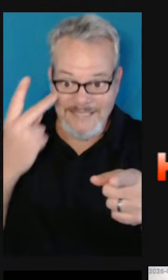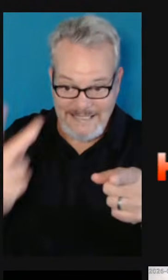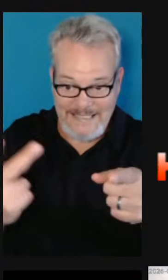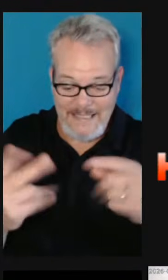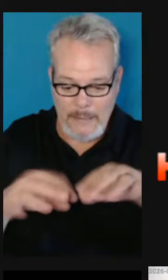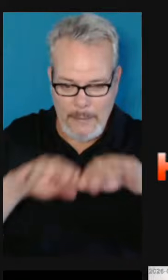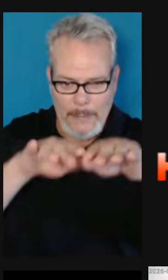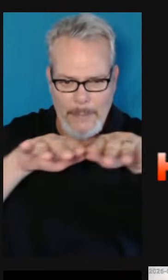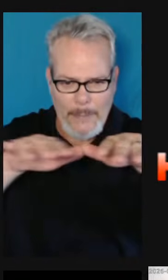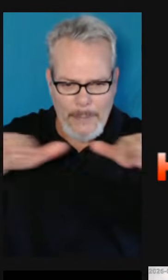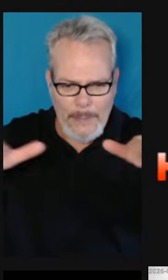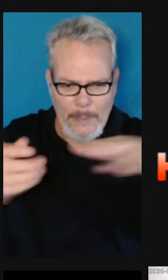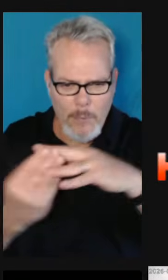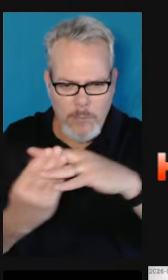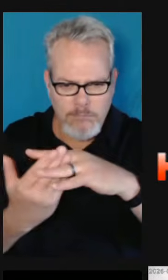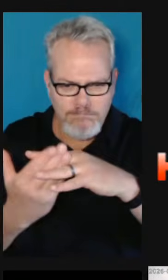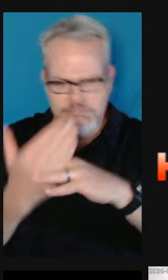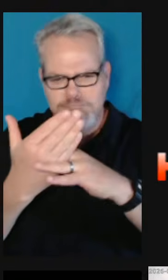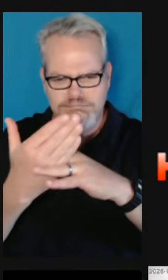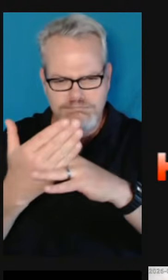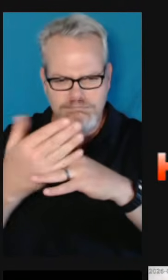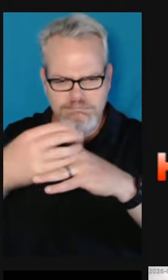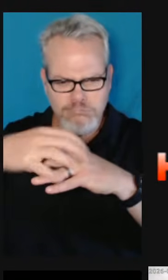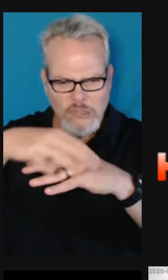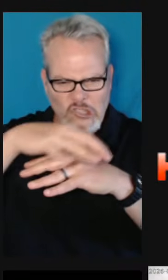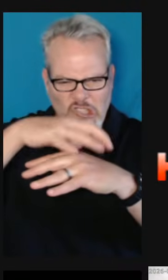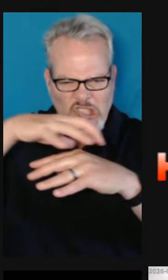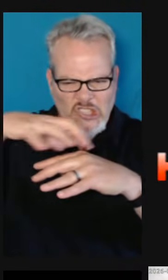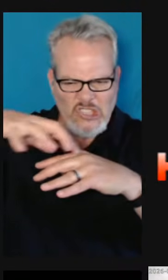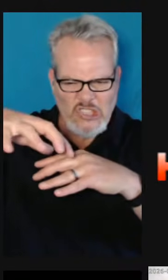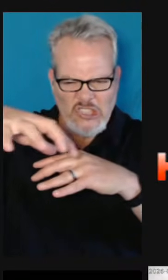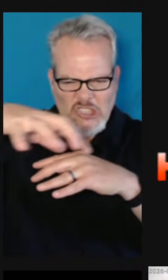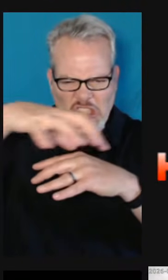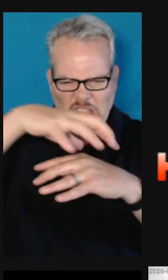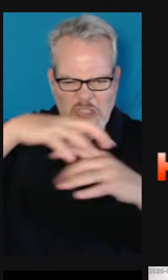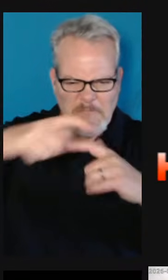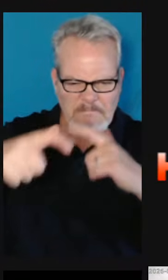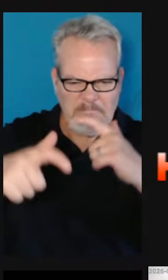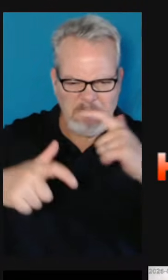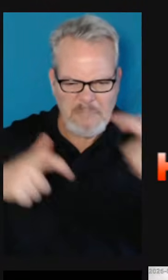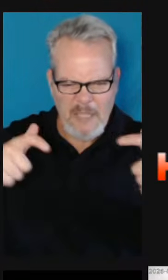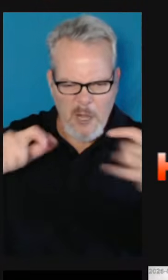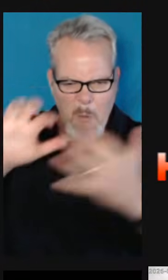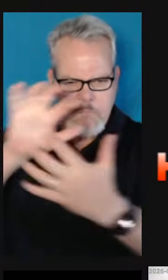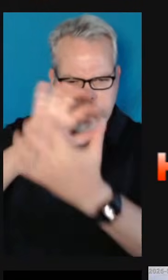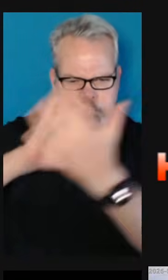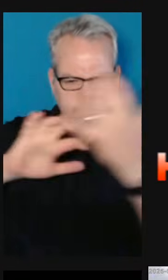between these two layers of clouds. That big outpouring is just starting to rise right there.